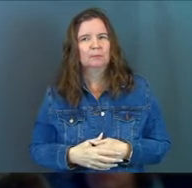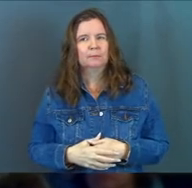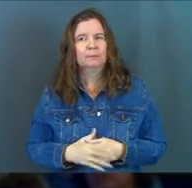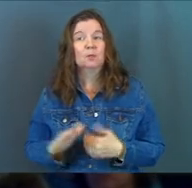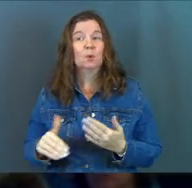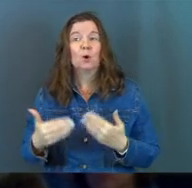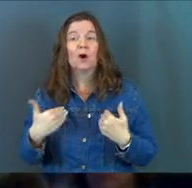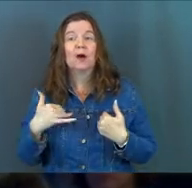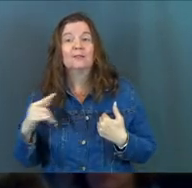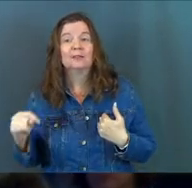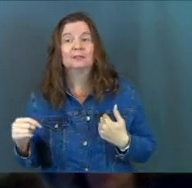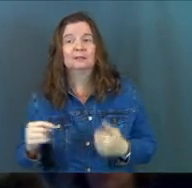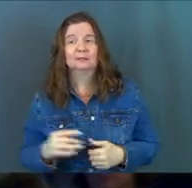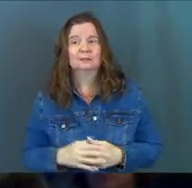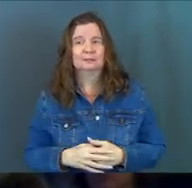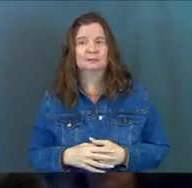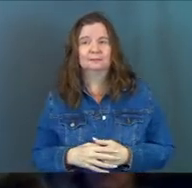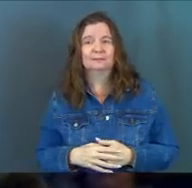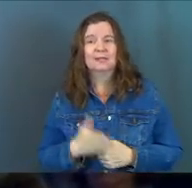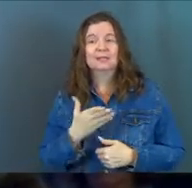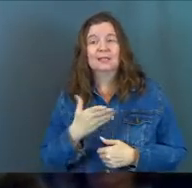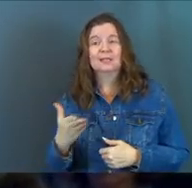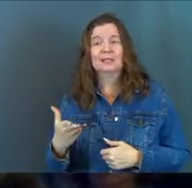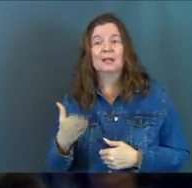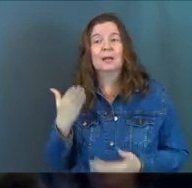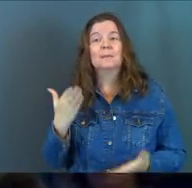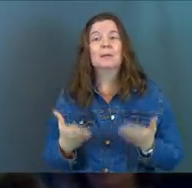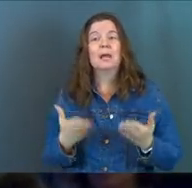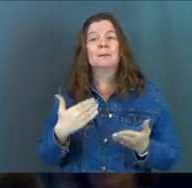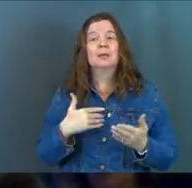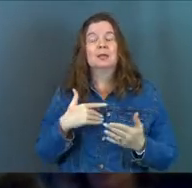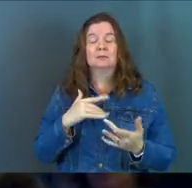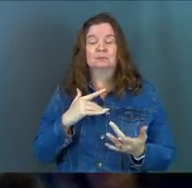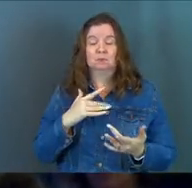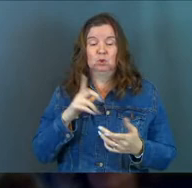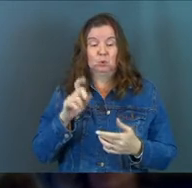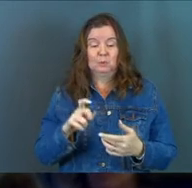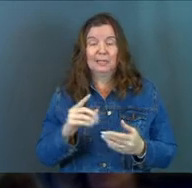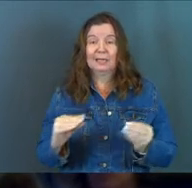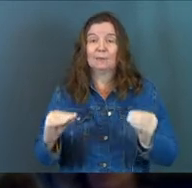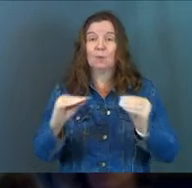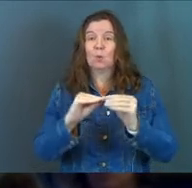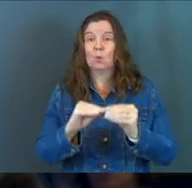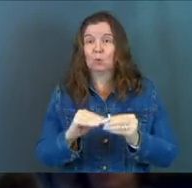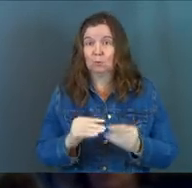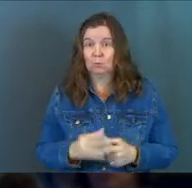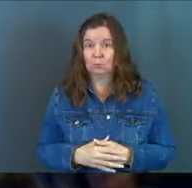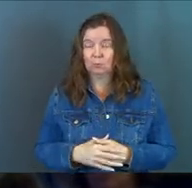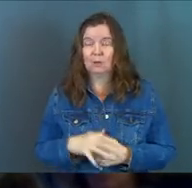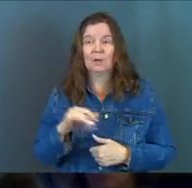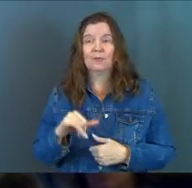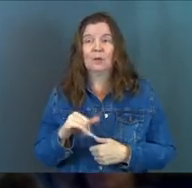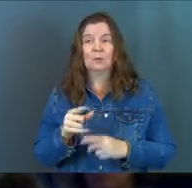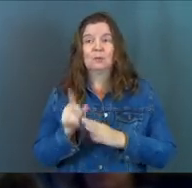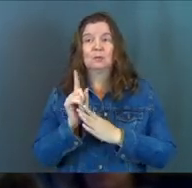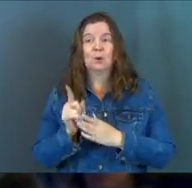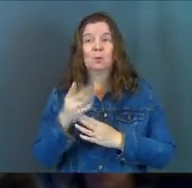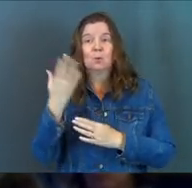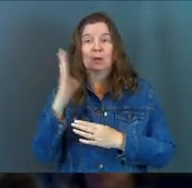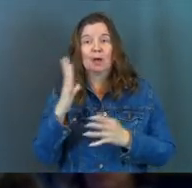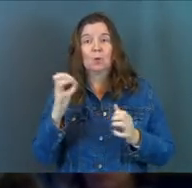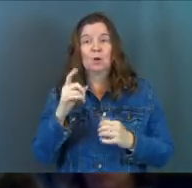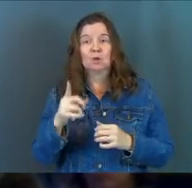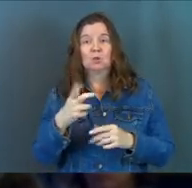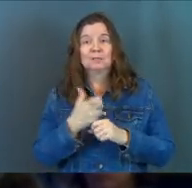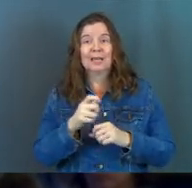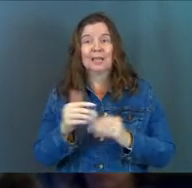Because we all have it. The thing is, maybe you reached a spot where you needed more. And that was the moment where God